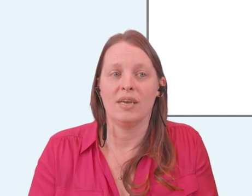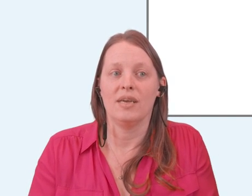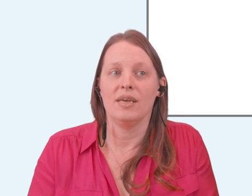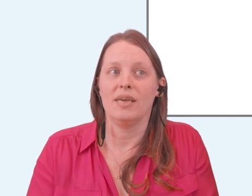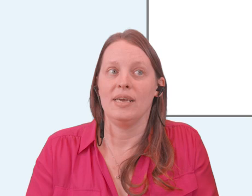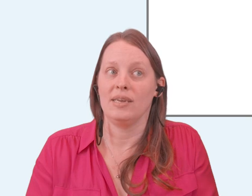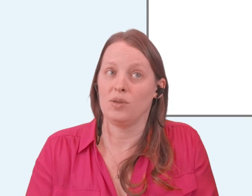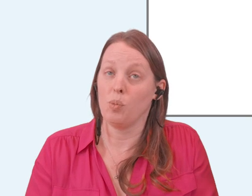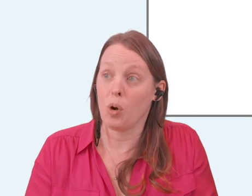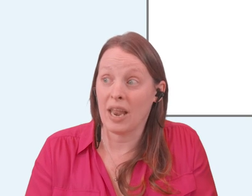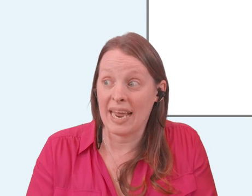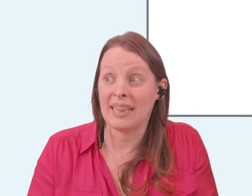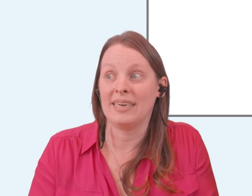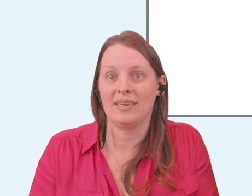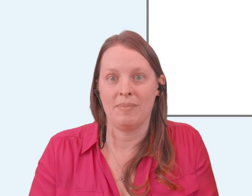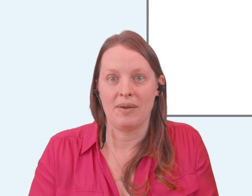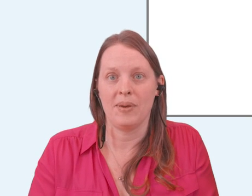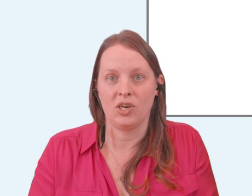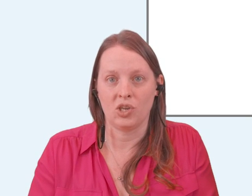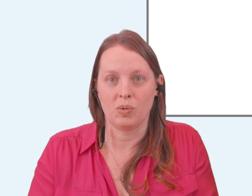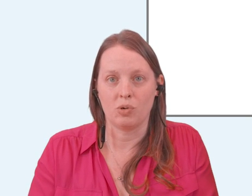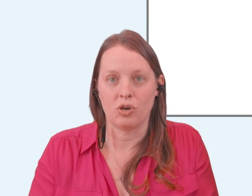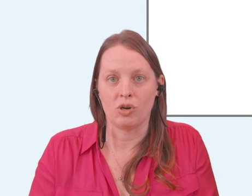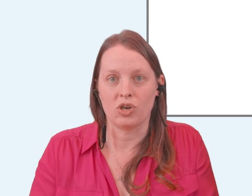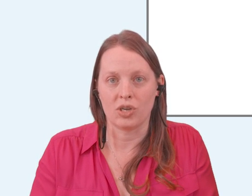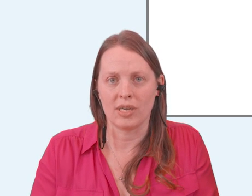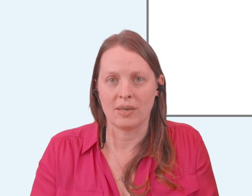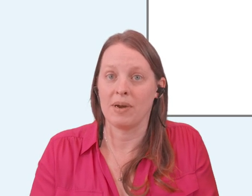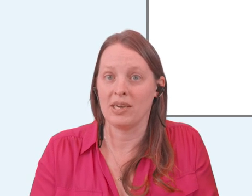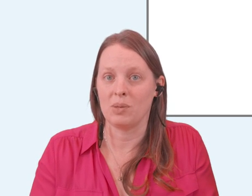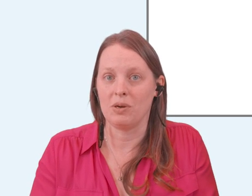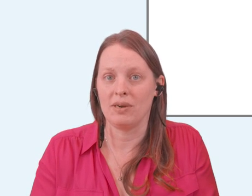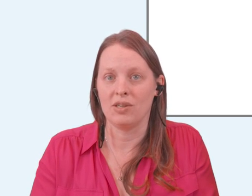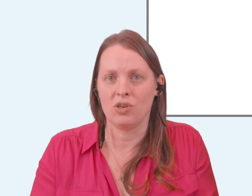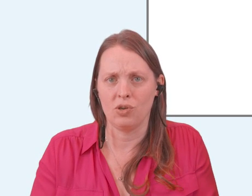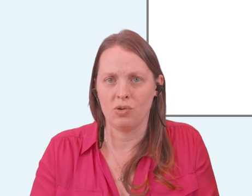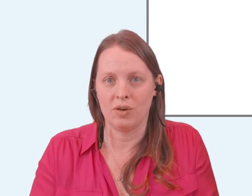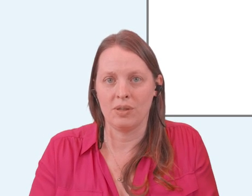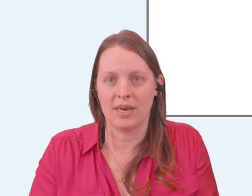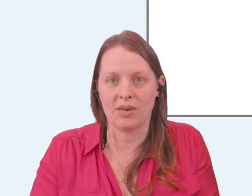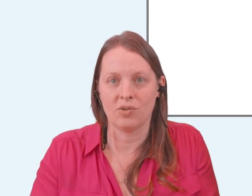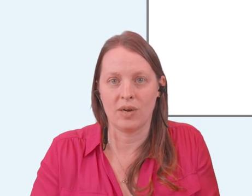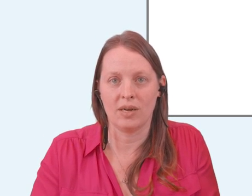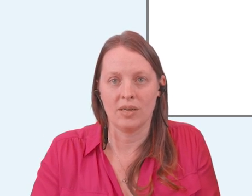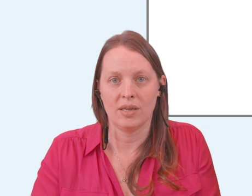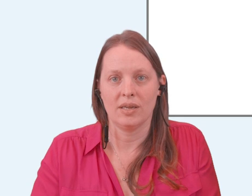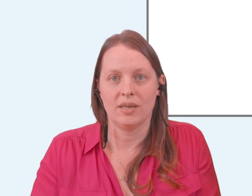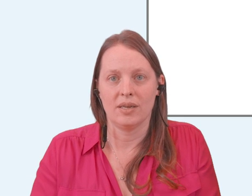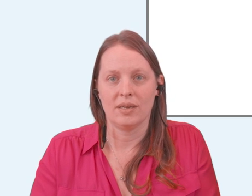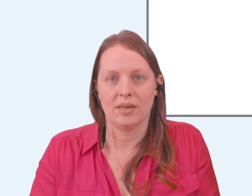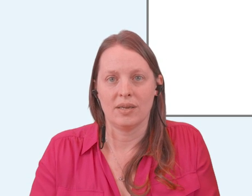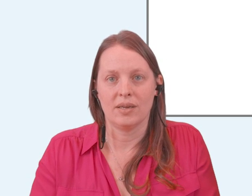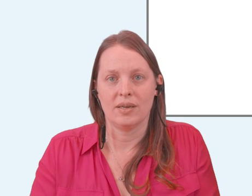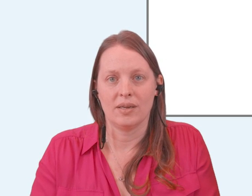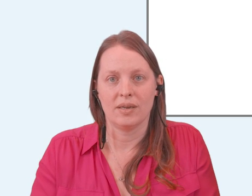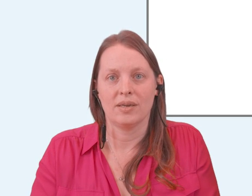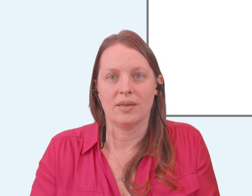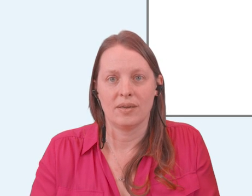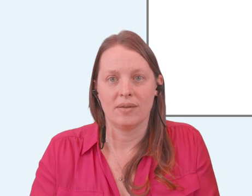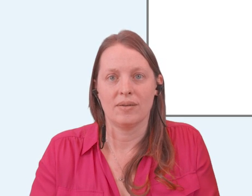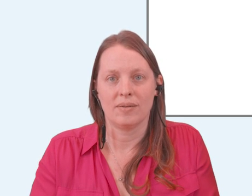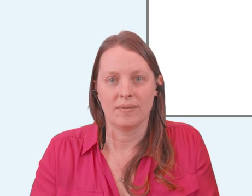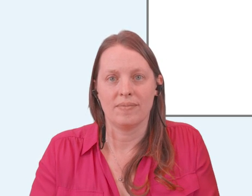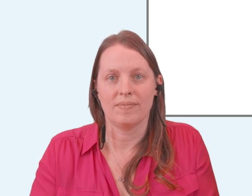involved, it's more likely to make patients more nauseous. That's my experience. Do you agree with that as well? Yes, I